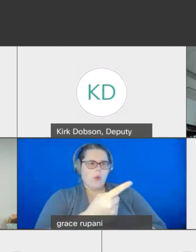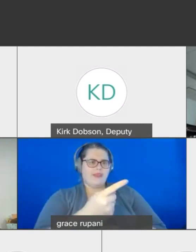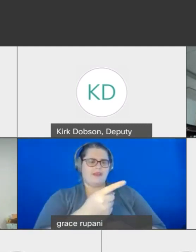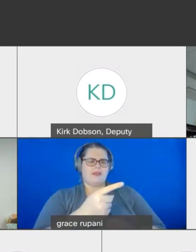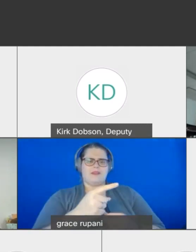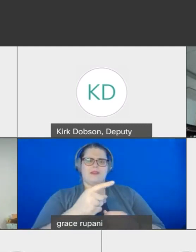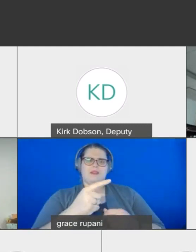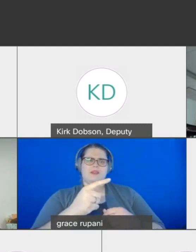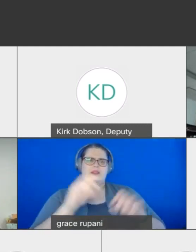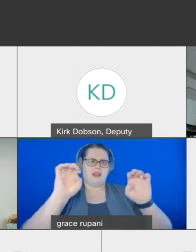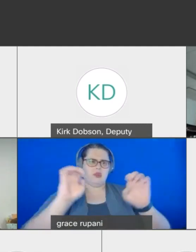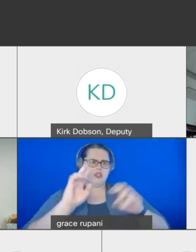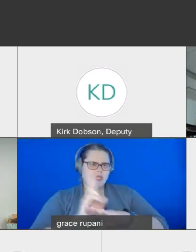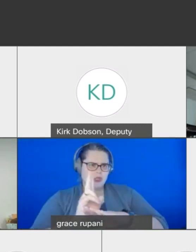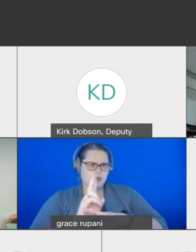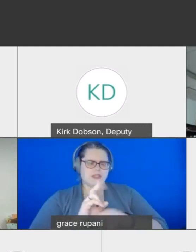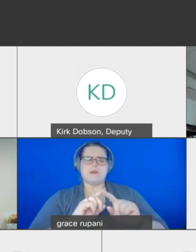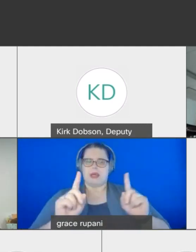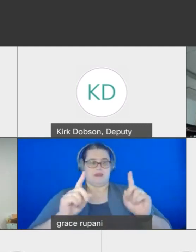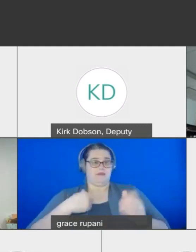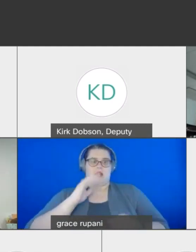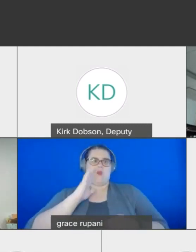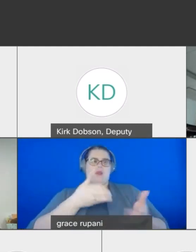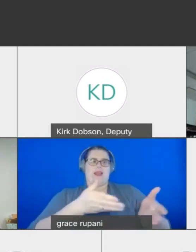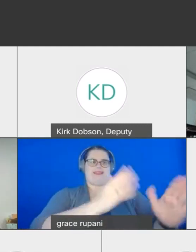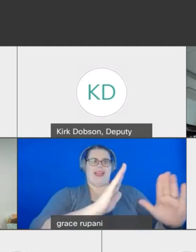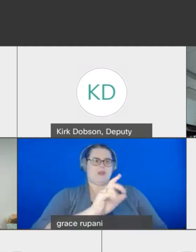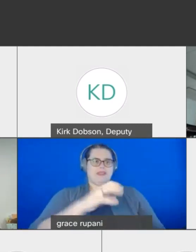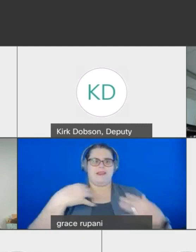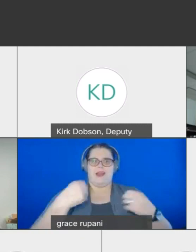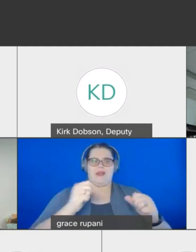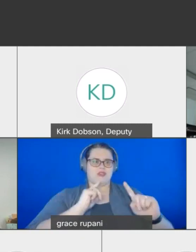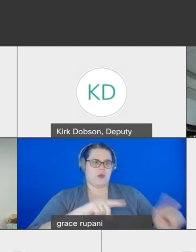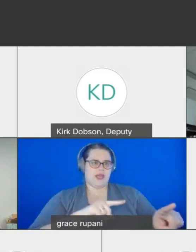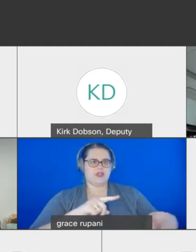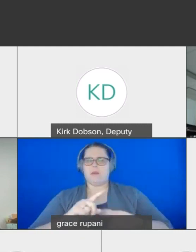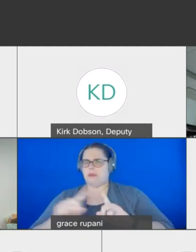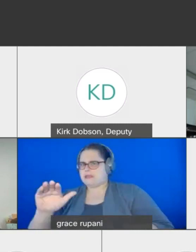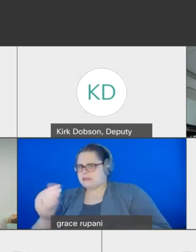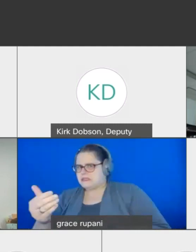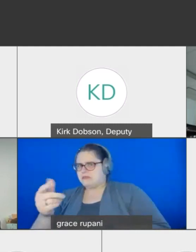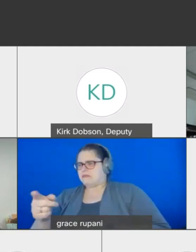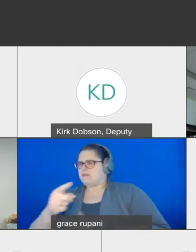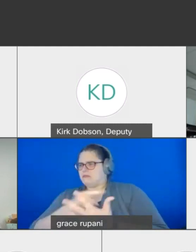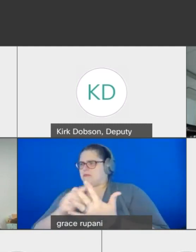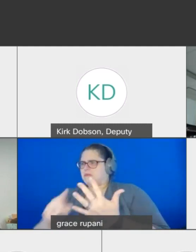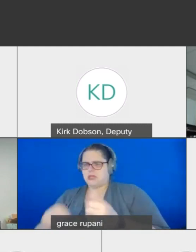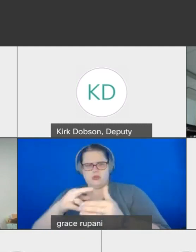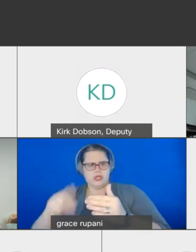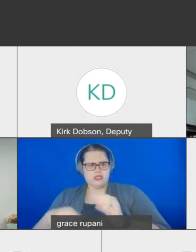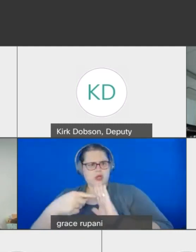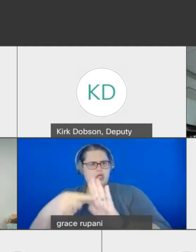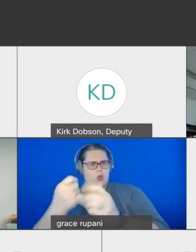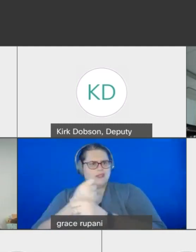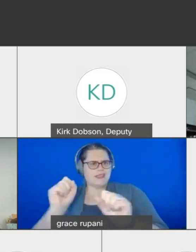the vaccine has been shown to be safe and effective. But if Winslow or perhaps Daryl or